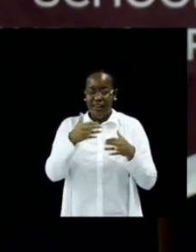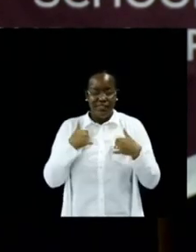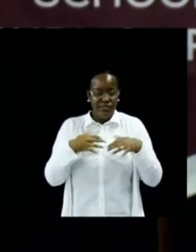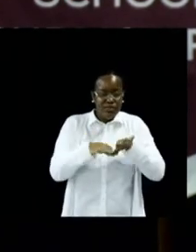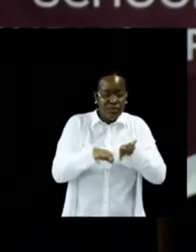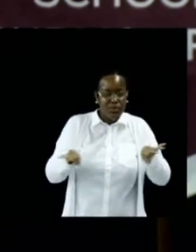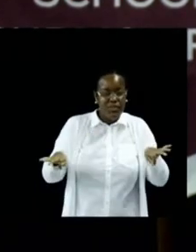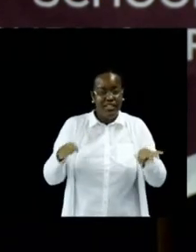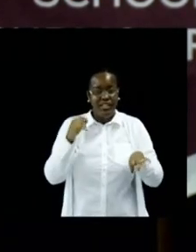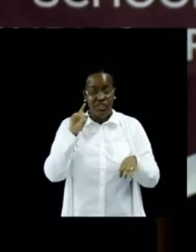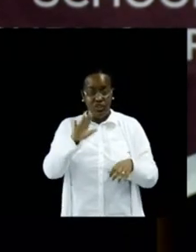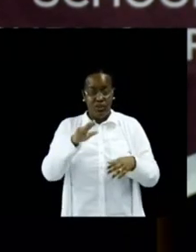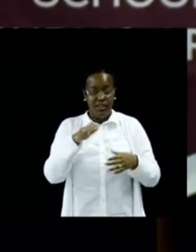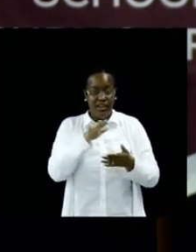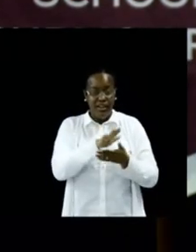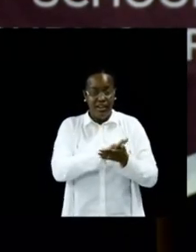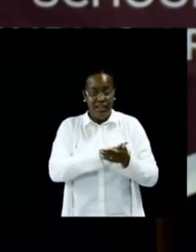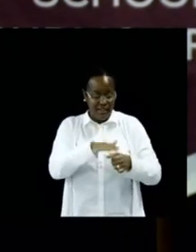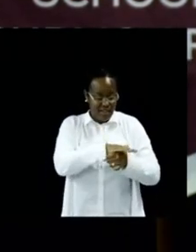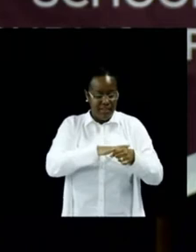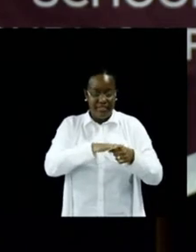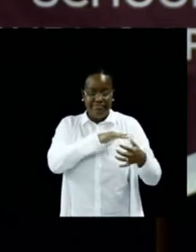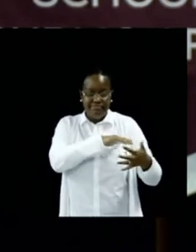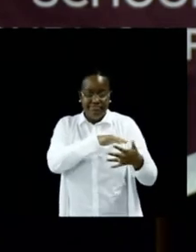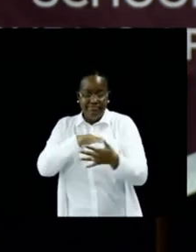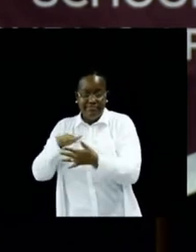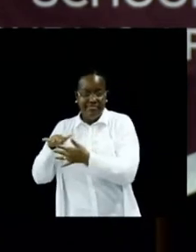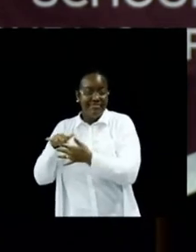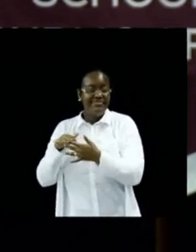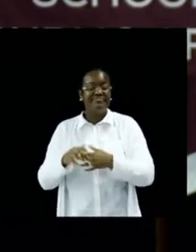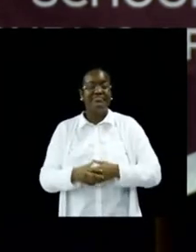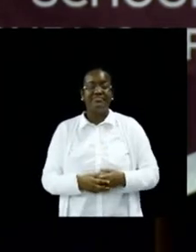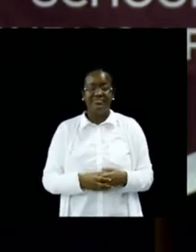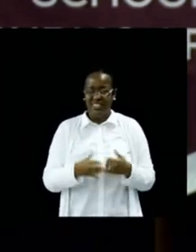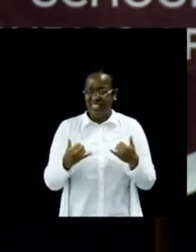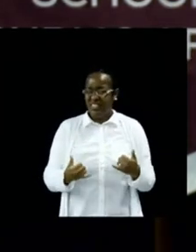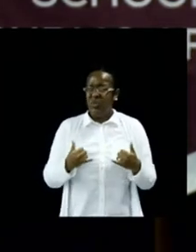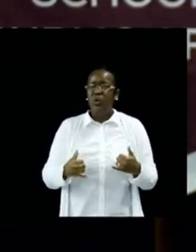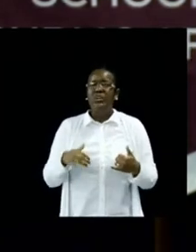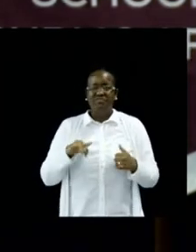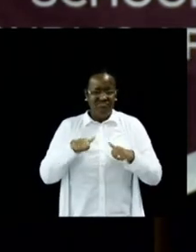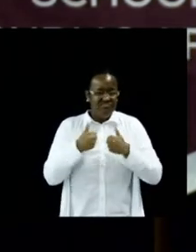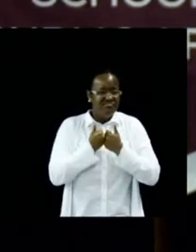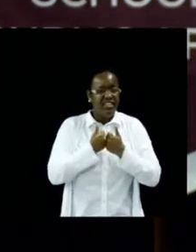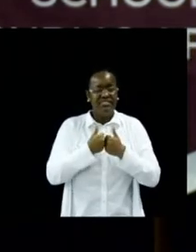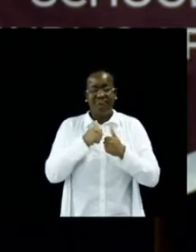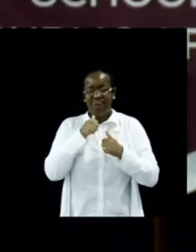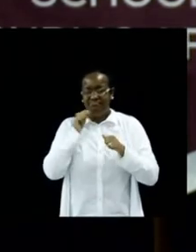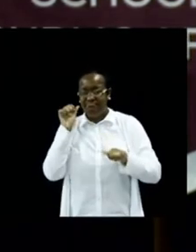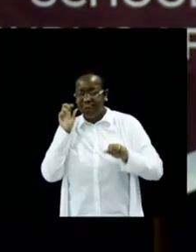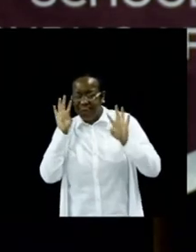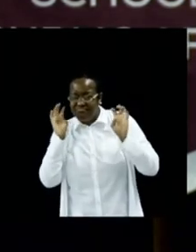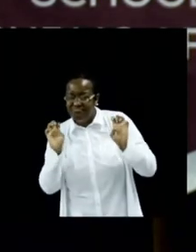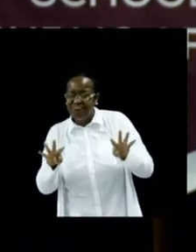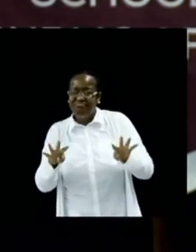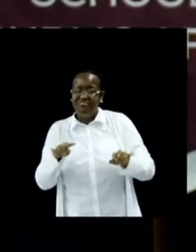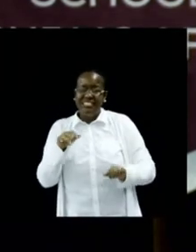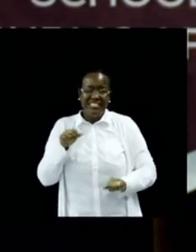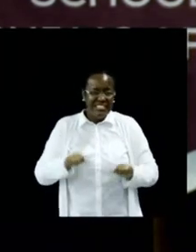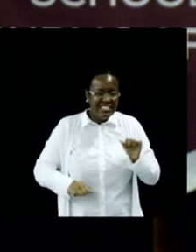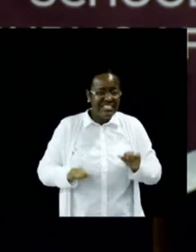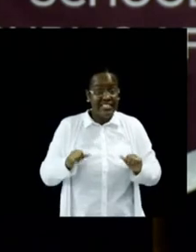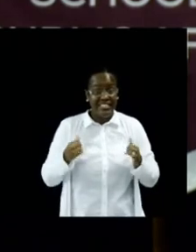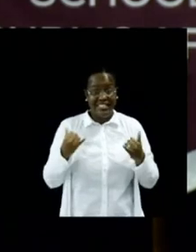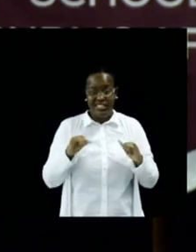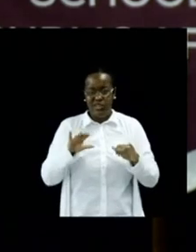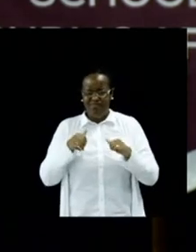study, a major feat in this climate of challenge and uncertainty. It is a tribute to your